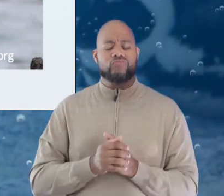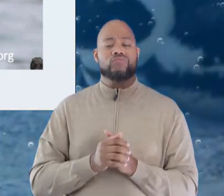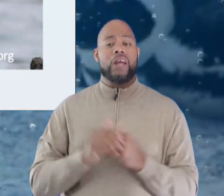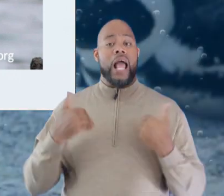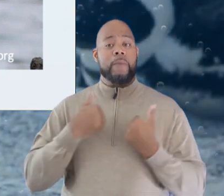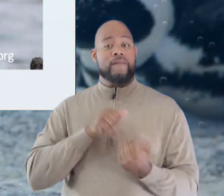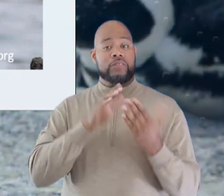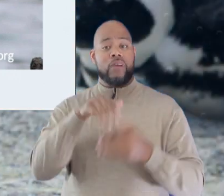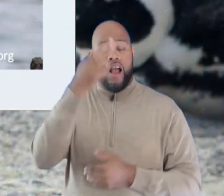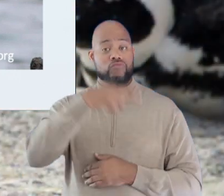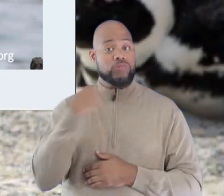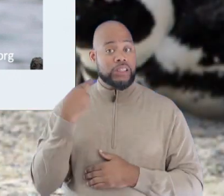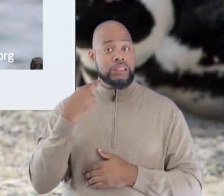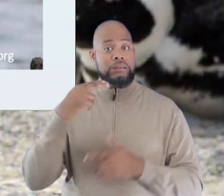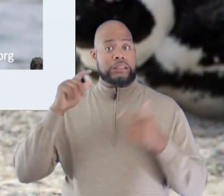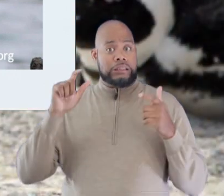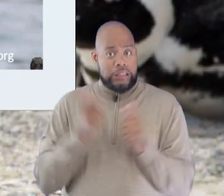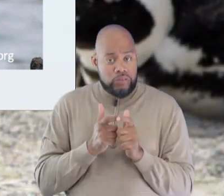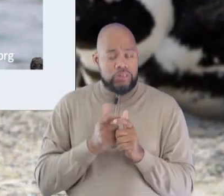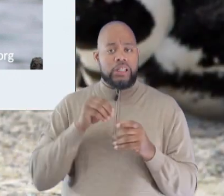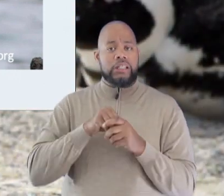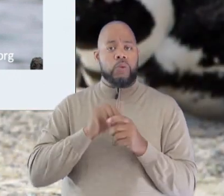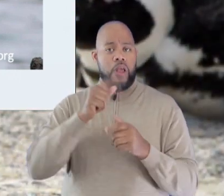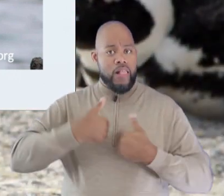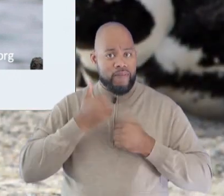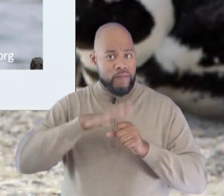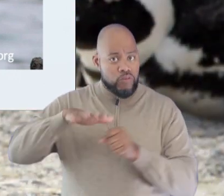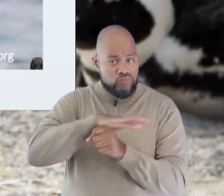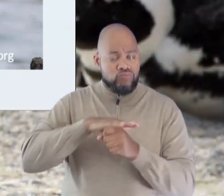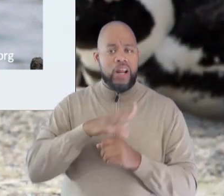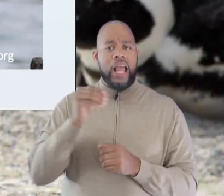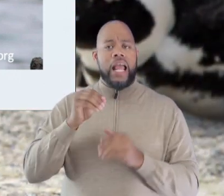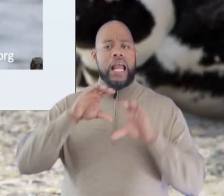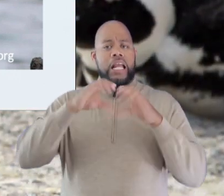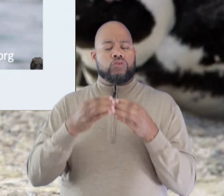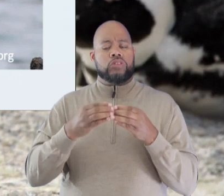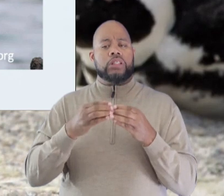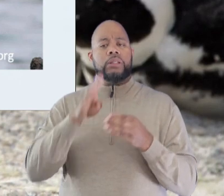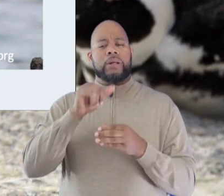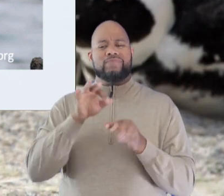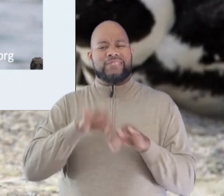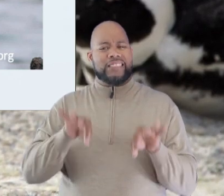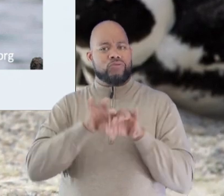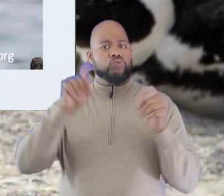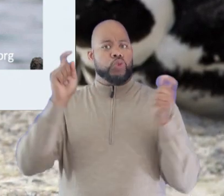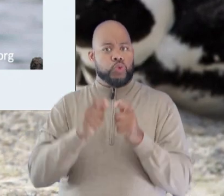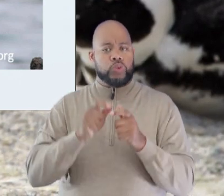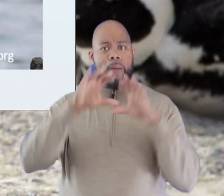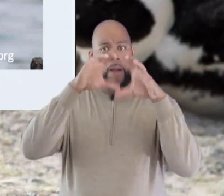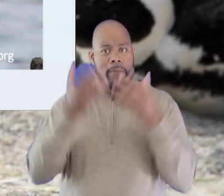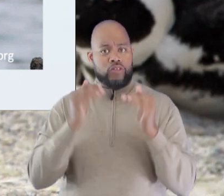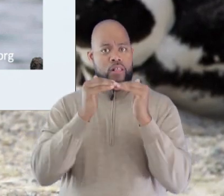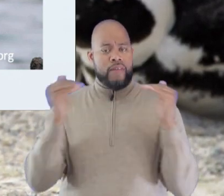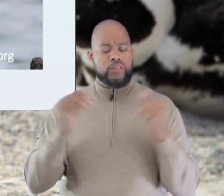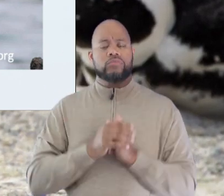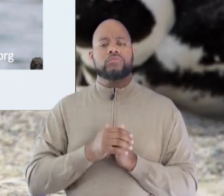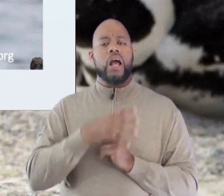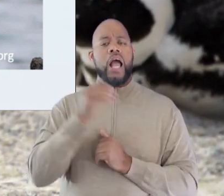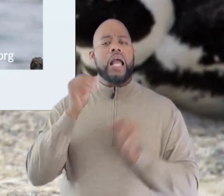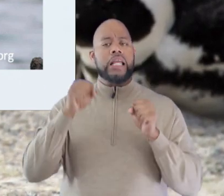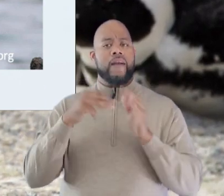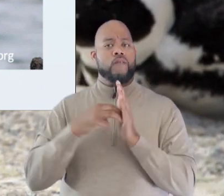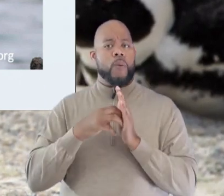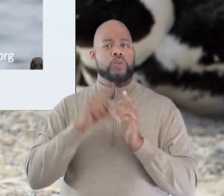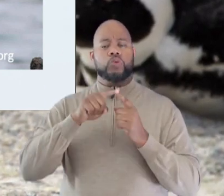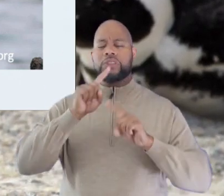A species facing high risk of extinction in its natural habitat and is characterized by significantly reduced population levels and